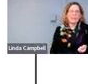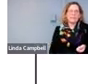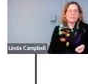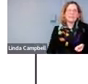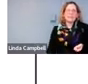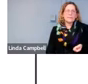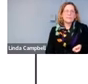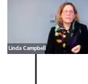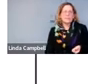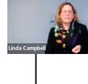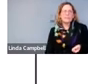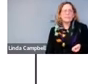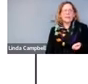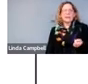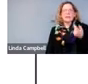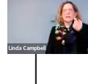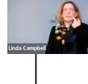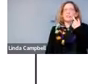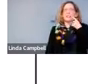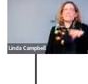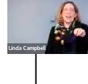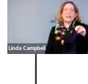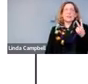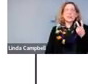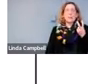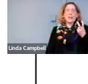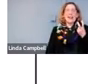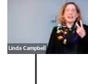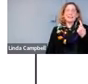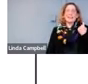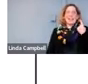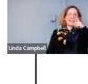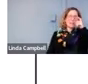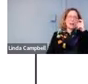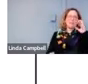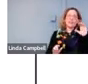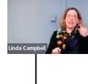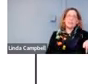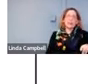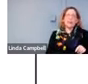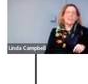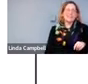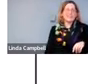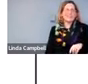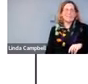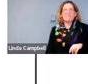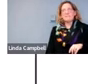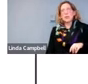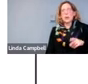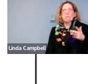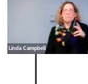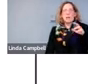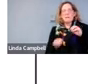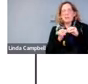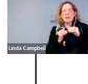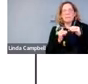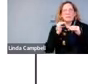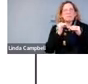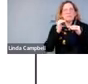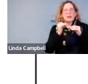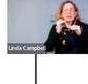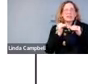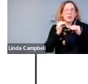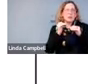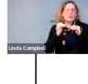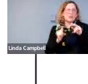And, I think we counted enough. That's enough to found. And we found two more lakes actually last summer that have chain pickerel in them. So that needs to